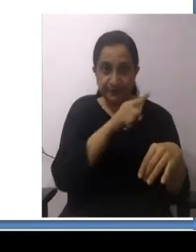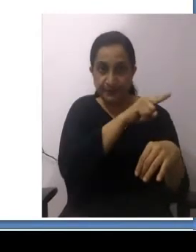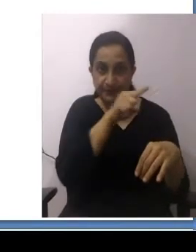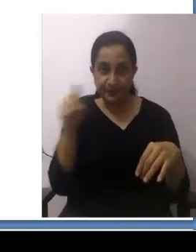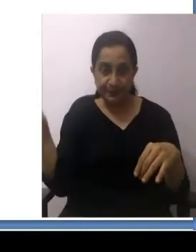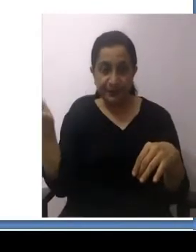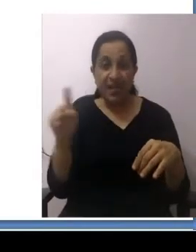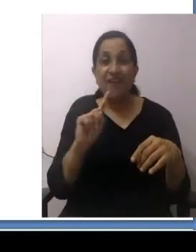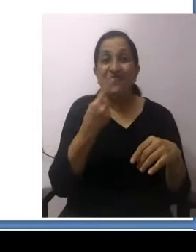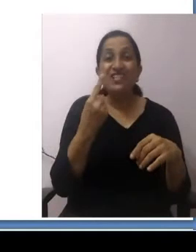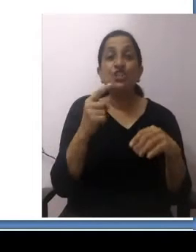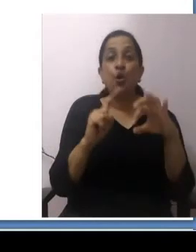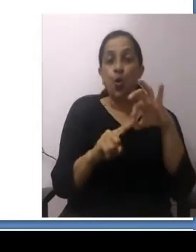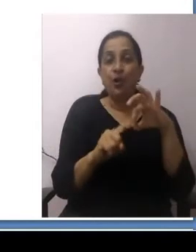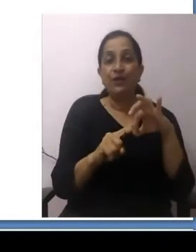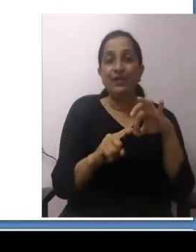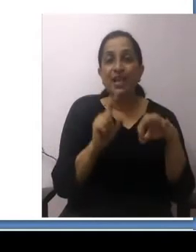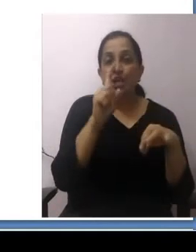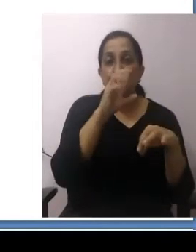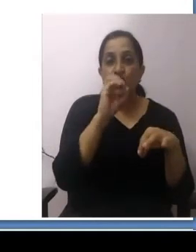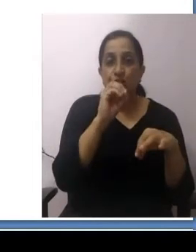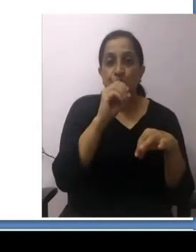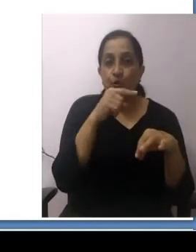the first quadrant.